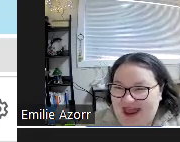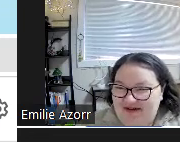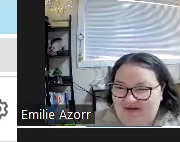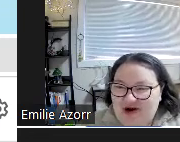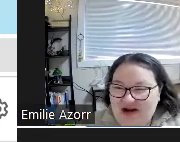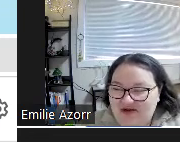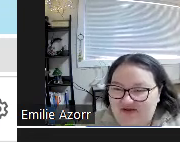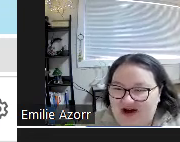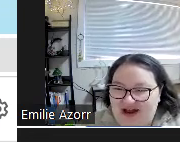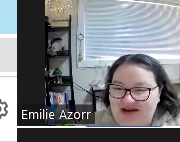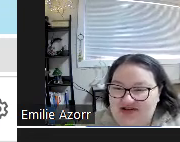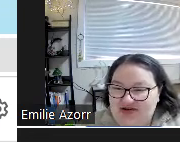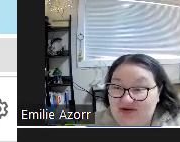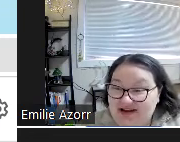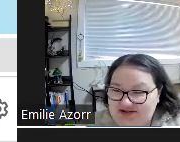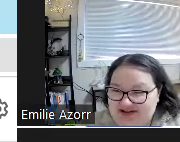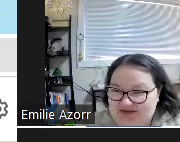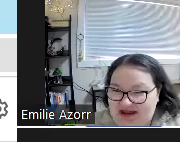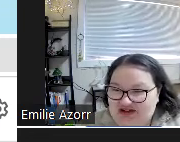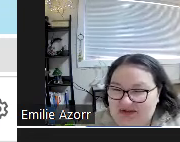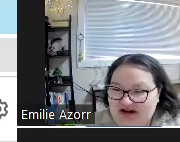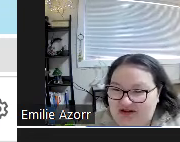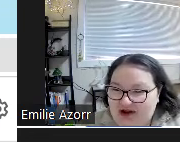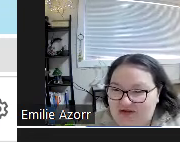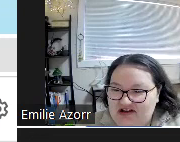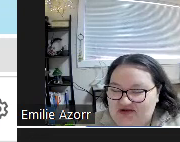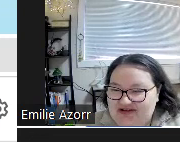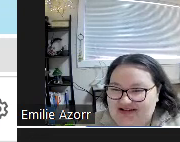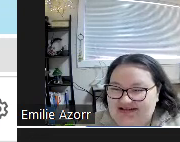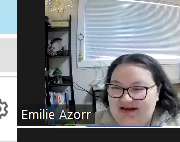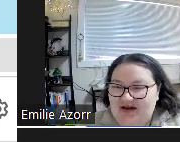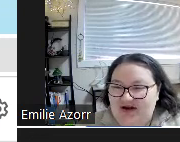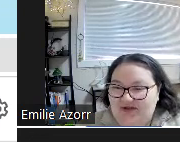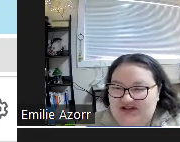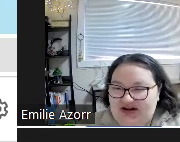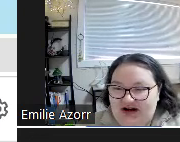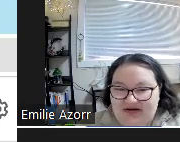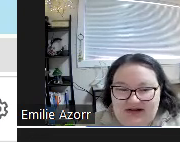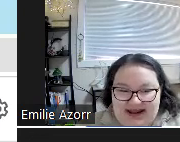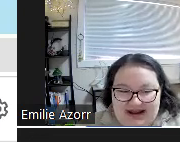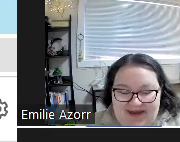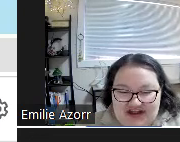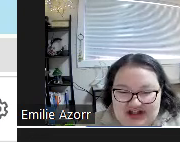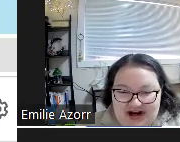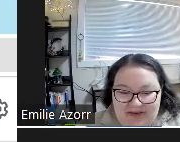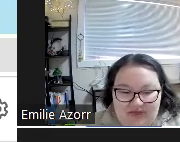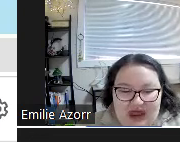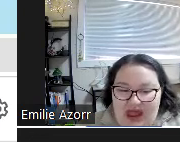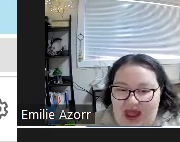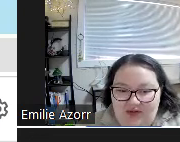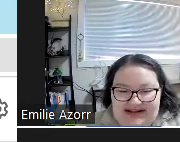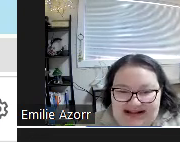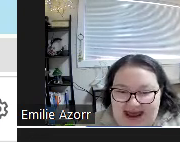Awesome. Okay, we're going to move on to the resources page. So I'm going to click on resources, which is our little landing page